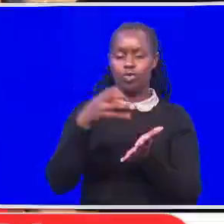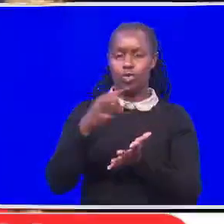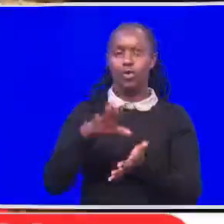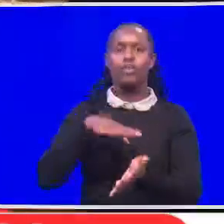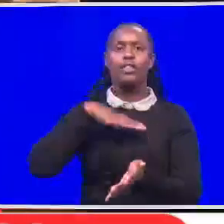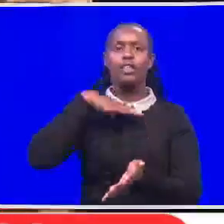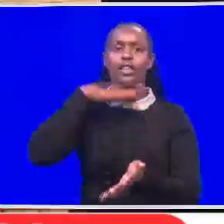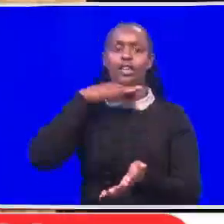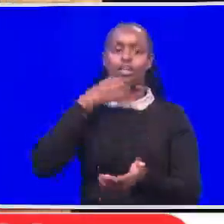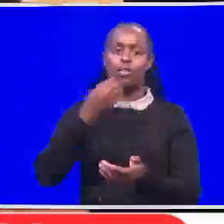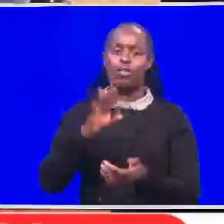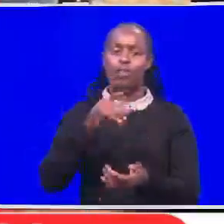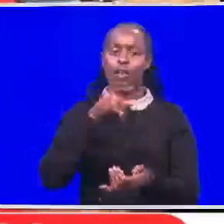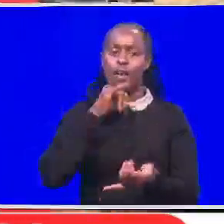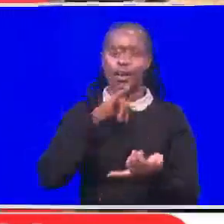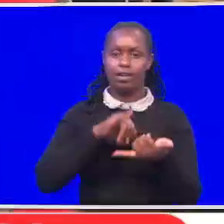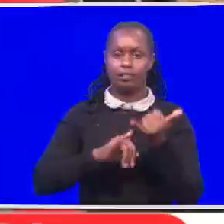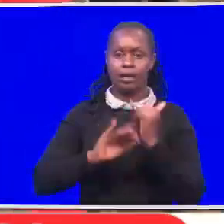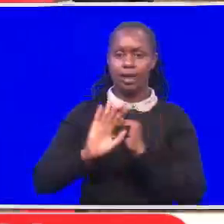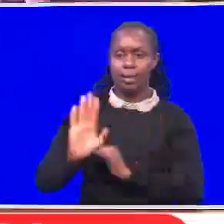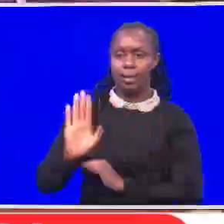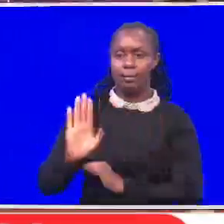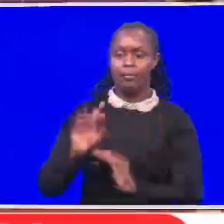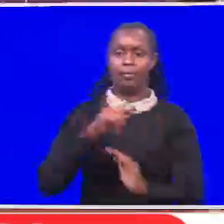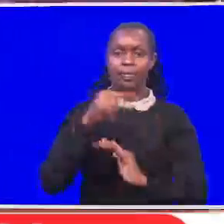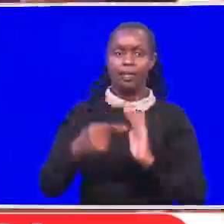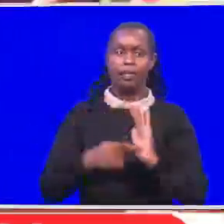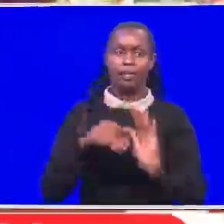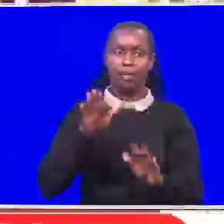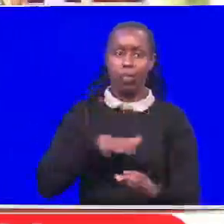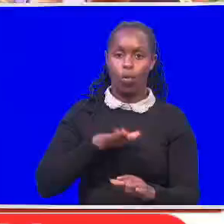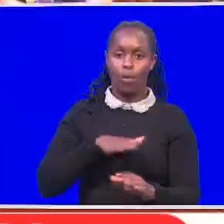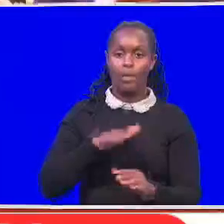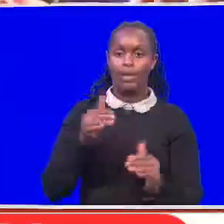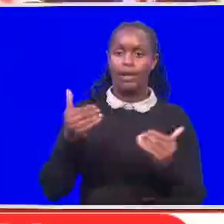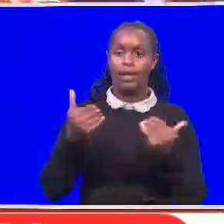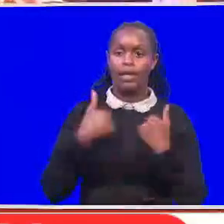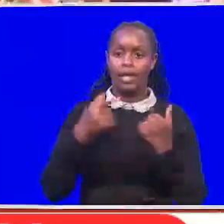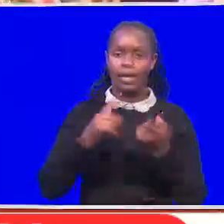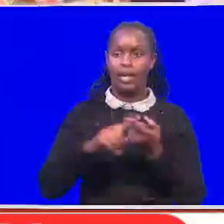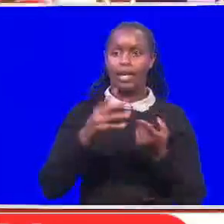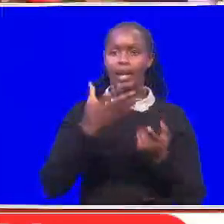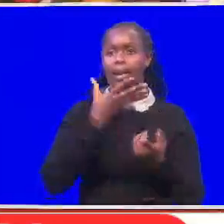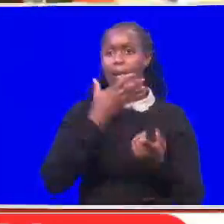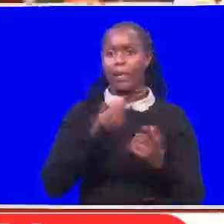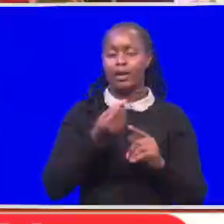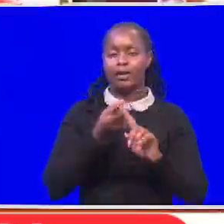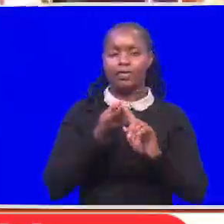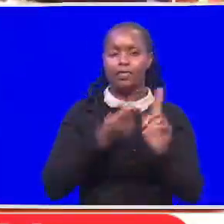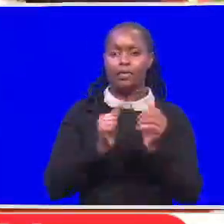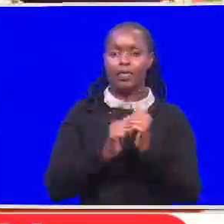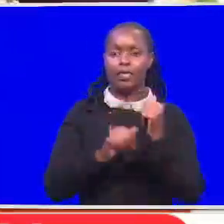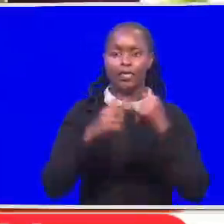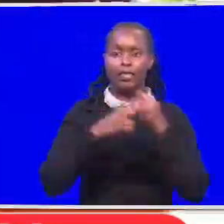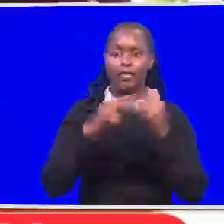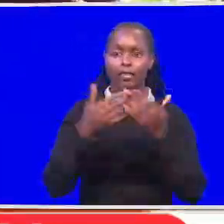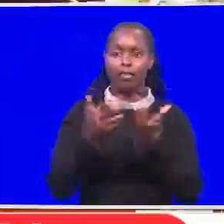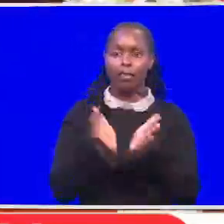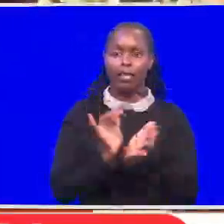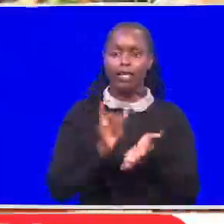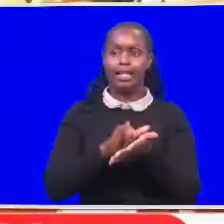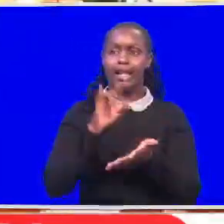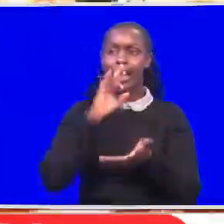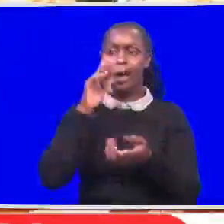dead husband. This widow is among 17 families mourning the death of their loved ones